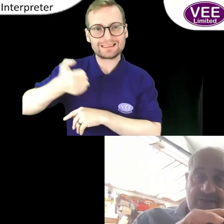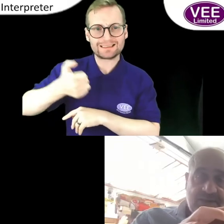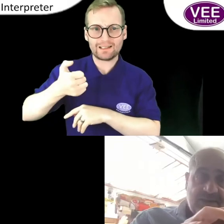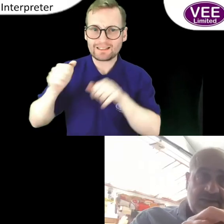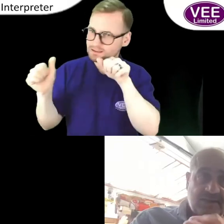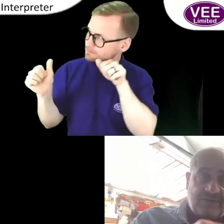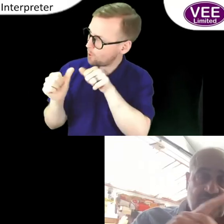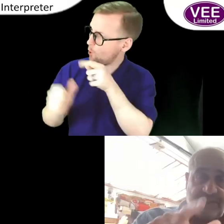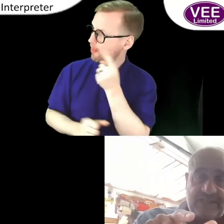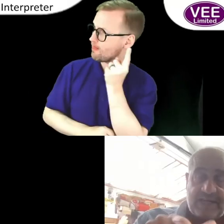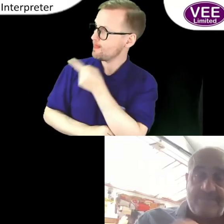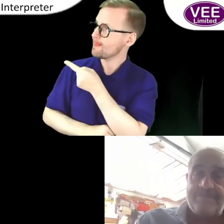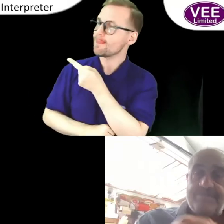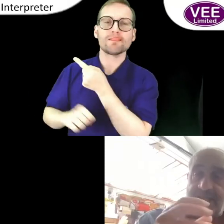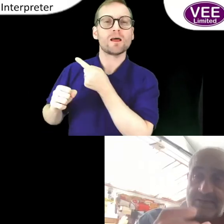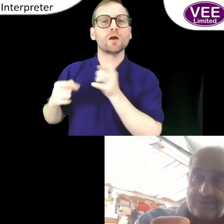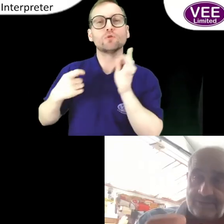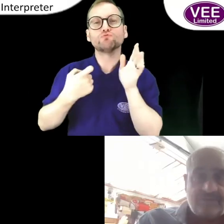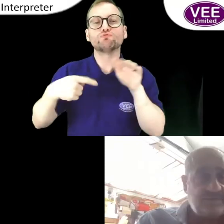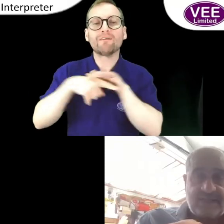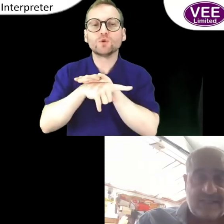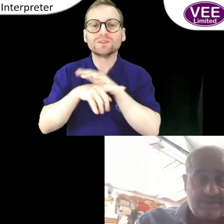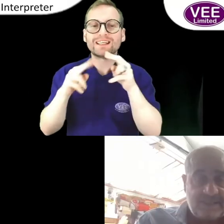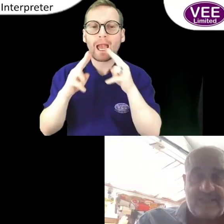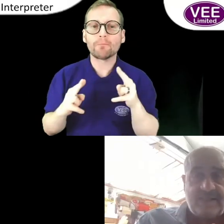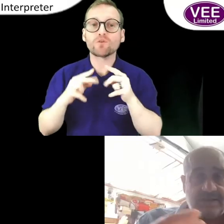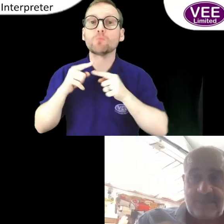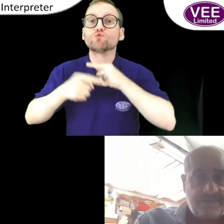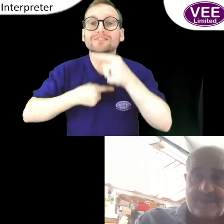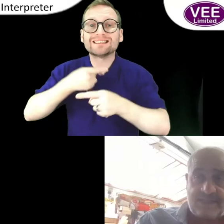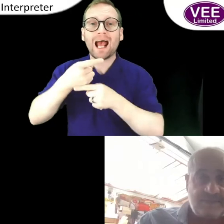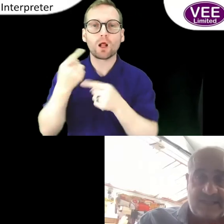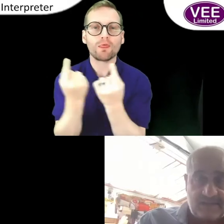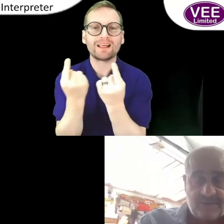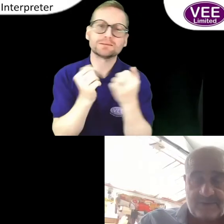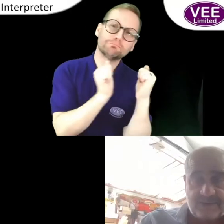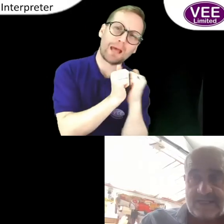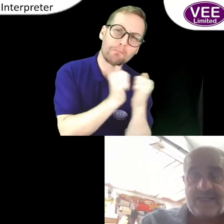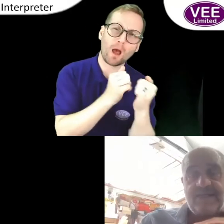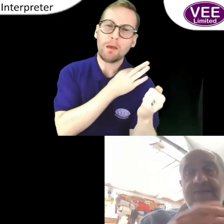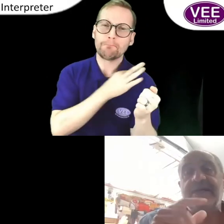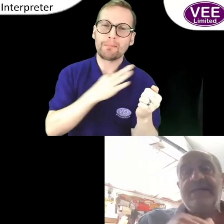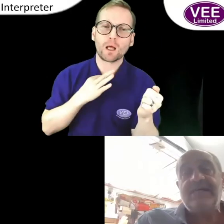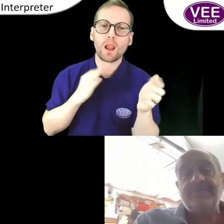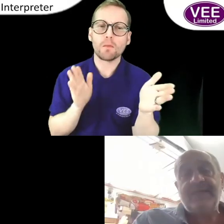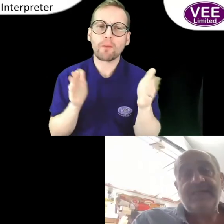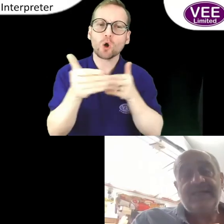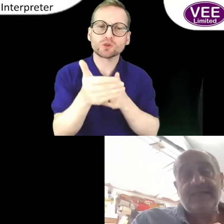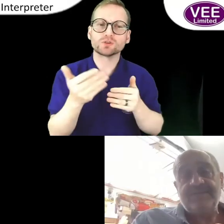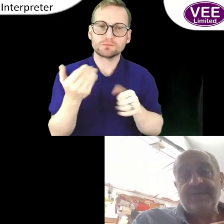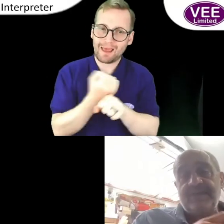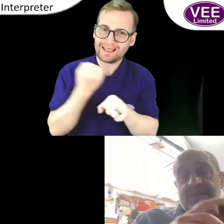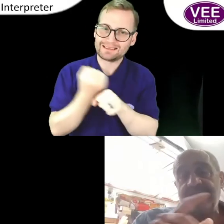miniature refugee camp made out of recycled material, papers, and medical boxes. And I